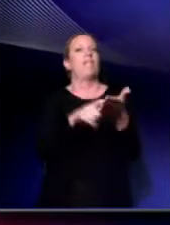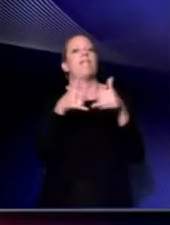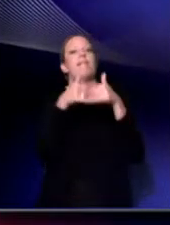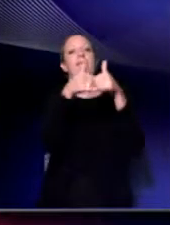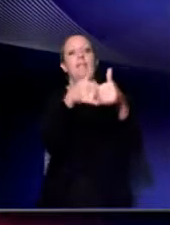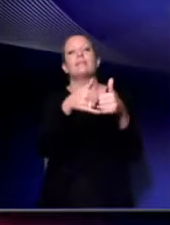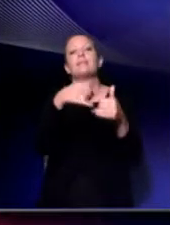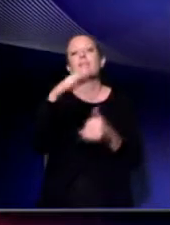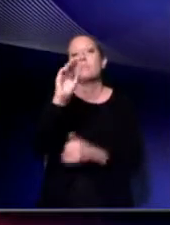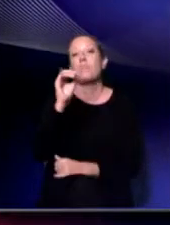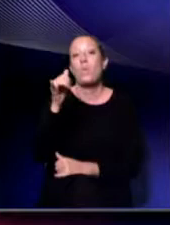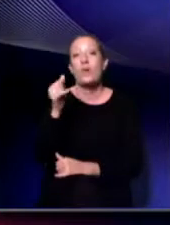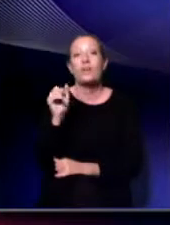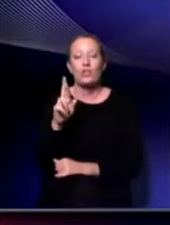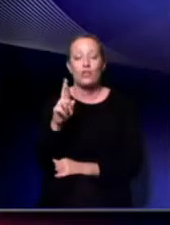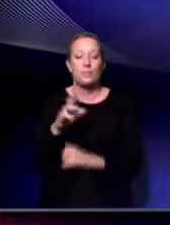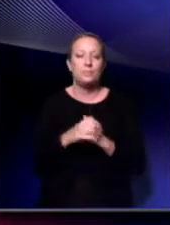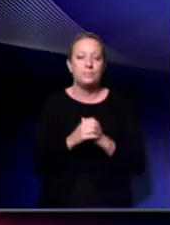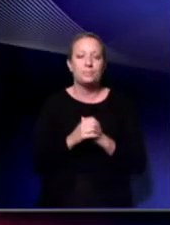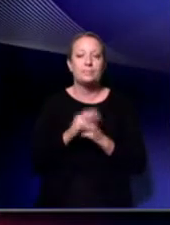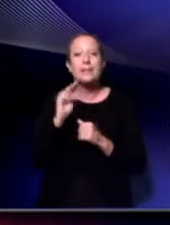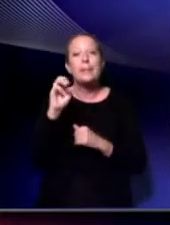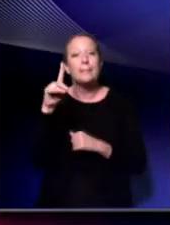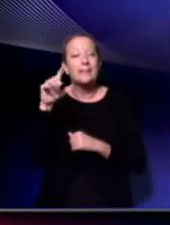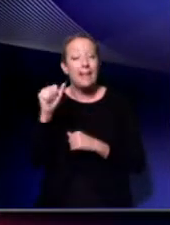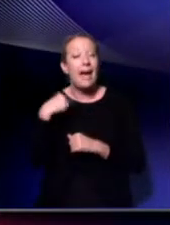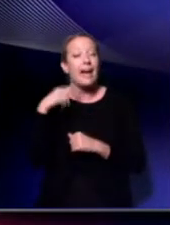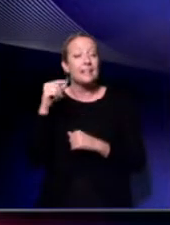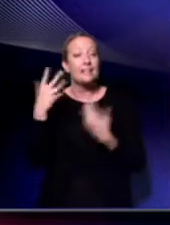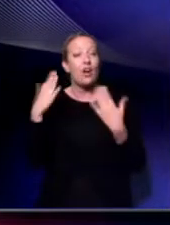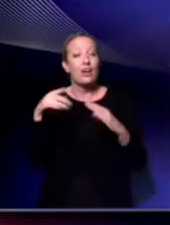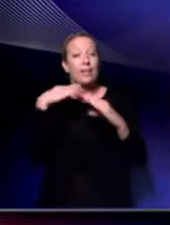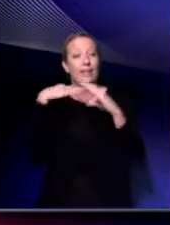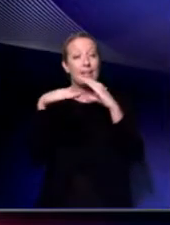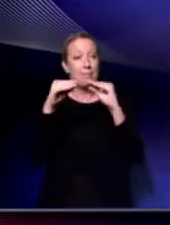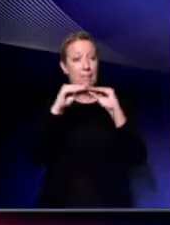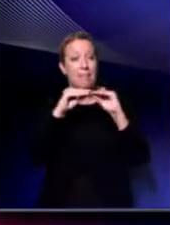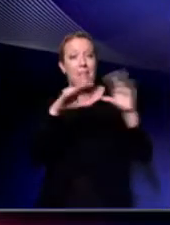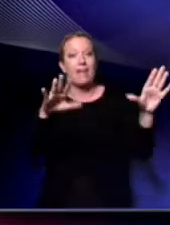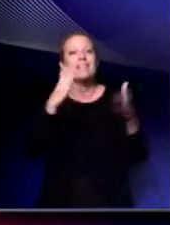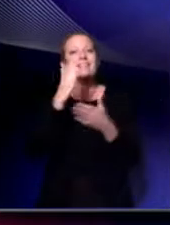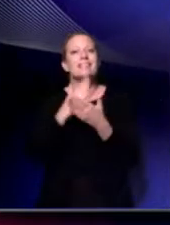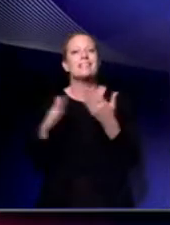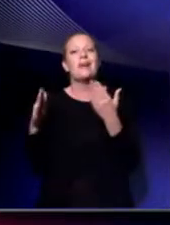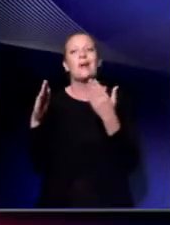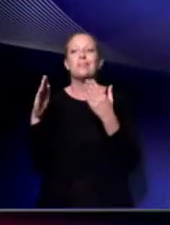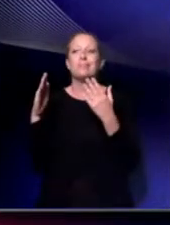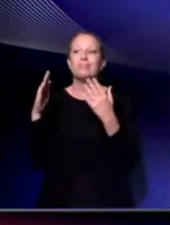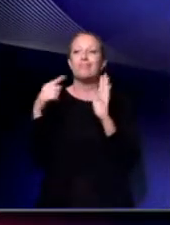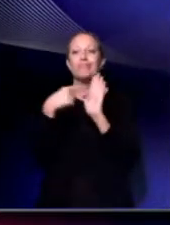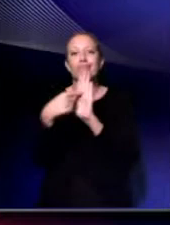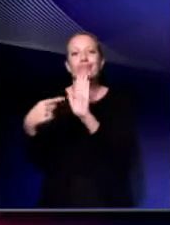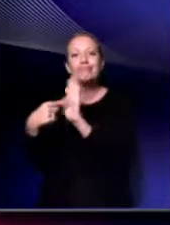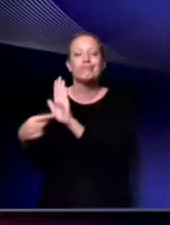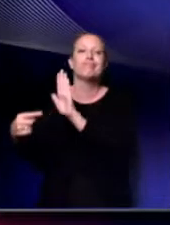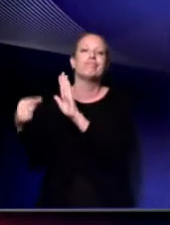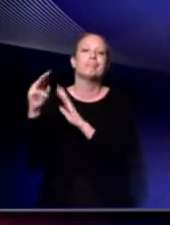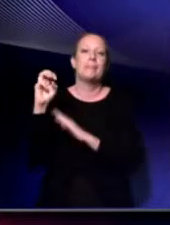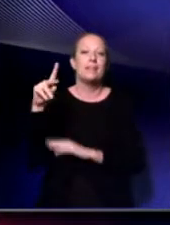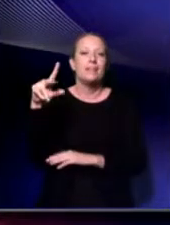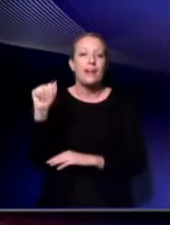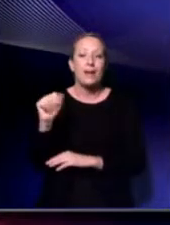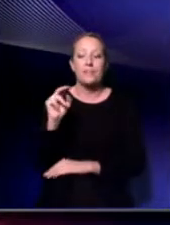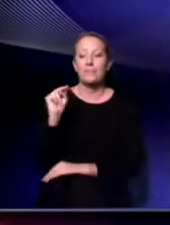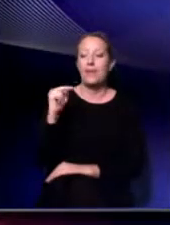had a couple of great successes in the media. I know I emailed, I believe, everyone some of this information, but NPR had a great follow-up